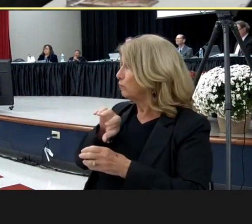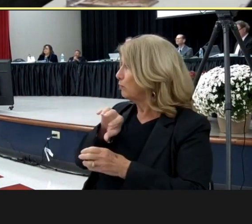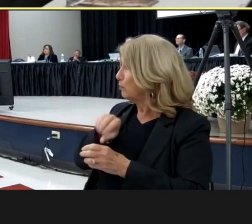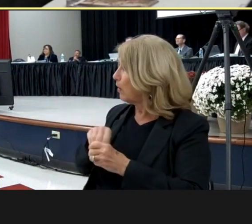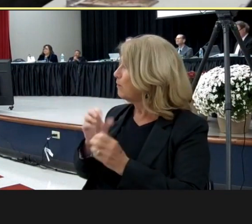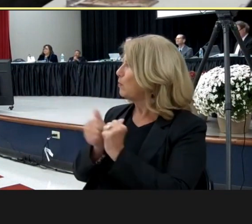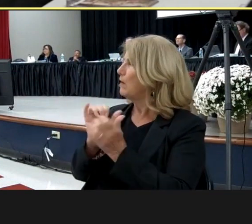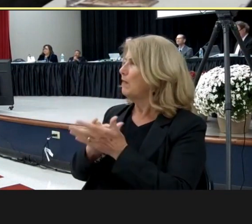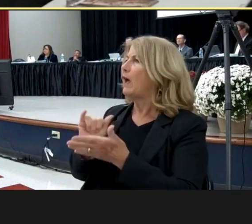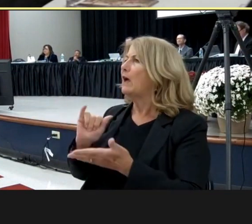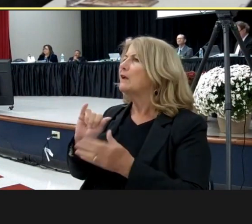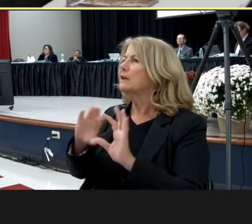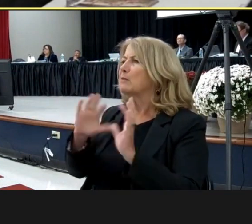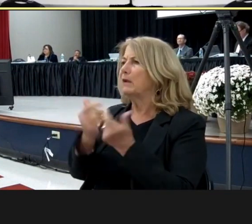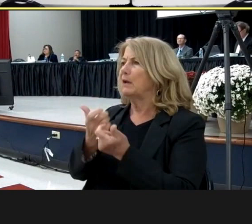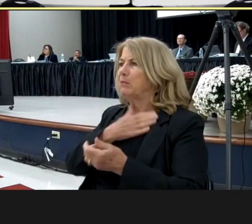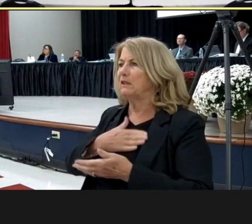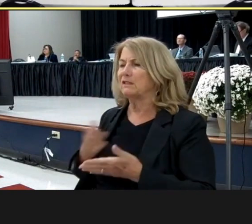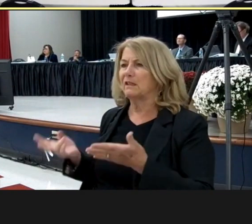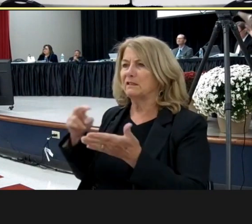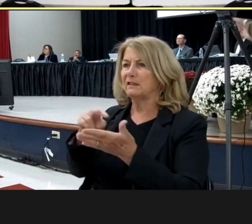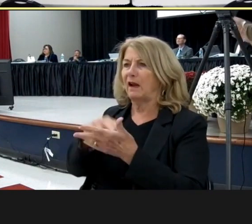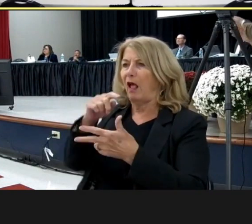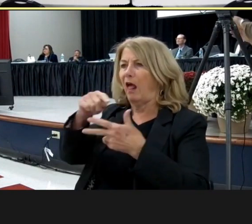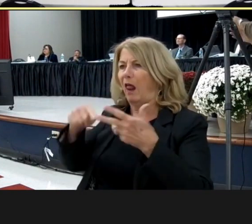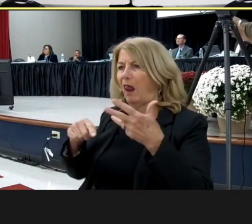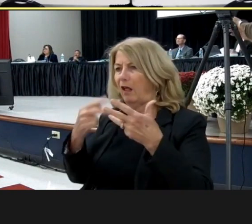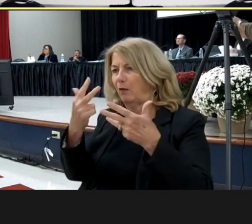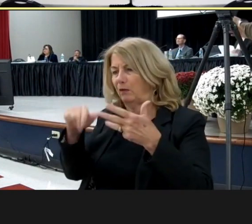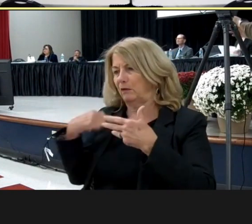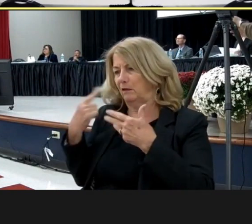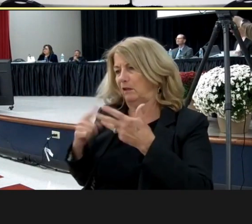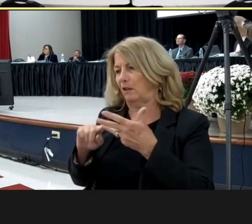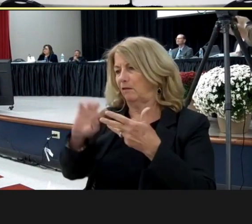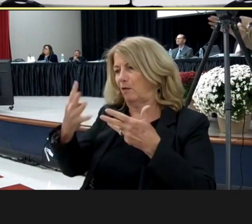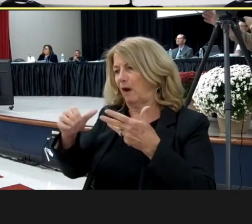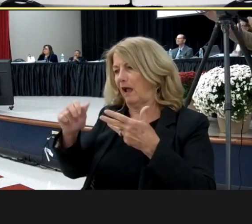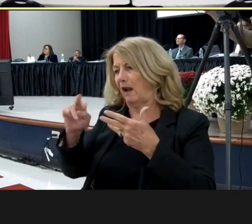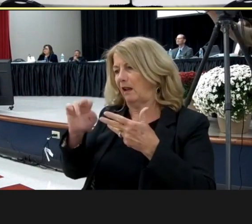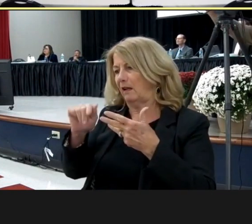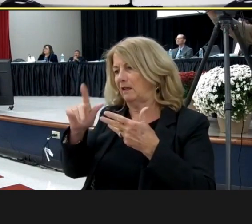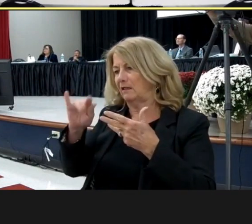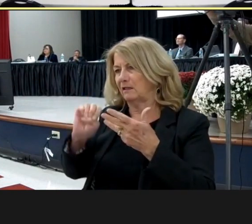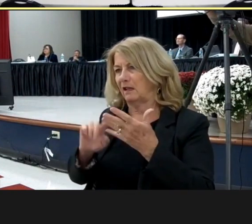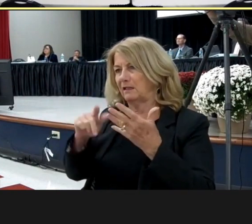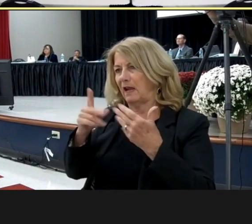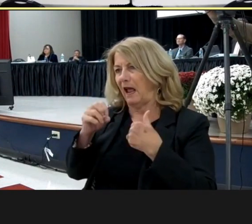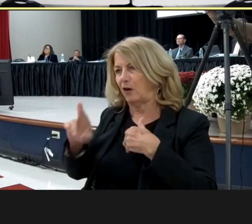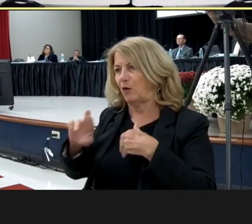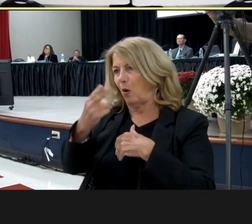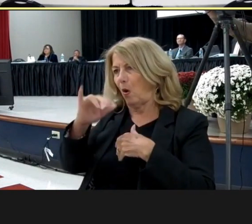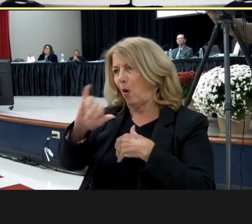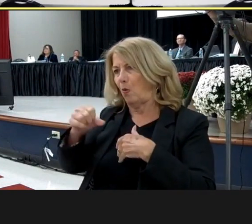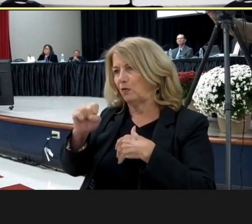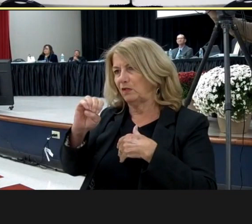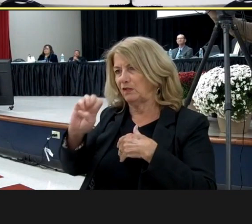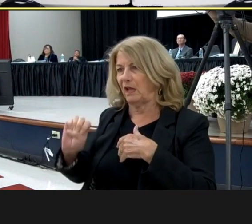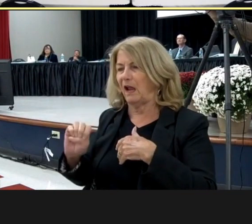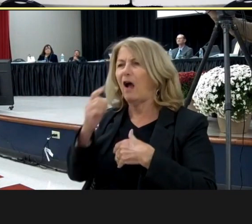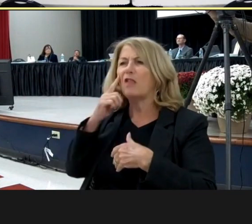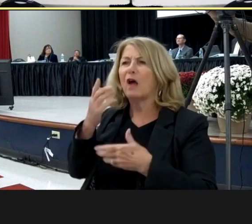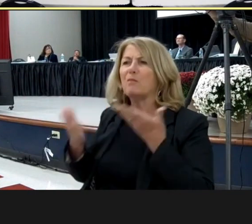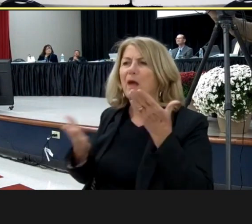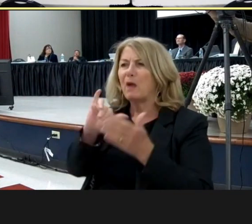Jessica Maxwell, Cameron Wolf, Annalisa Taggart, Jose Zuniga. I thought Jose might be here.